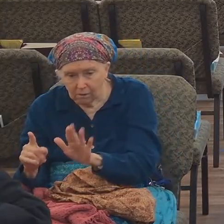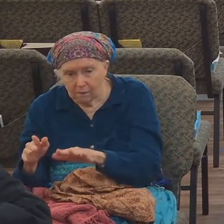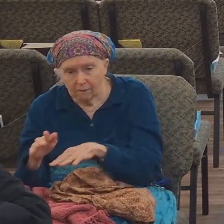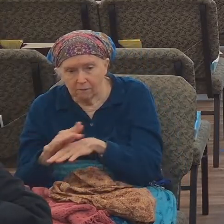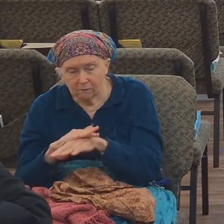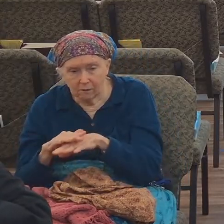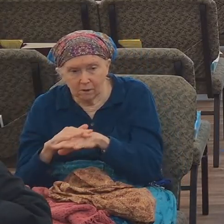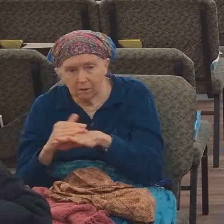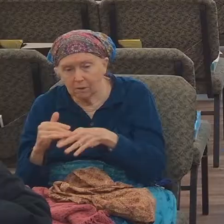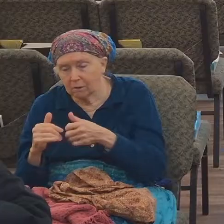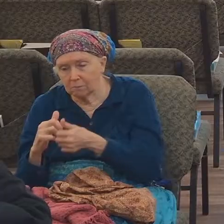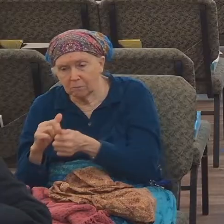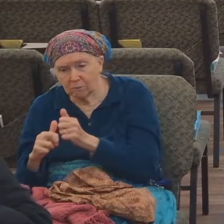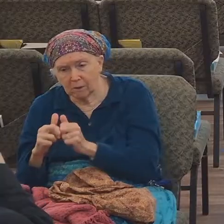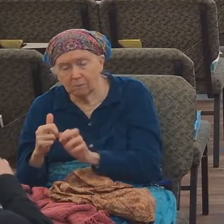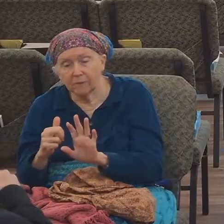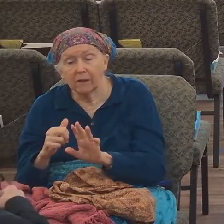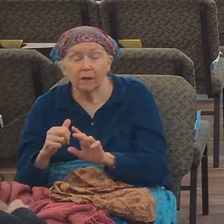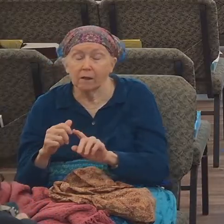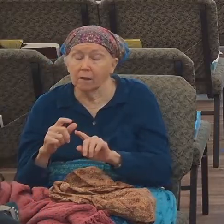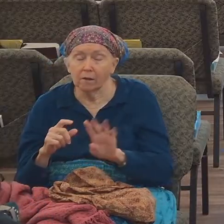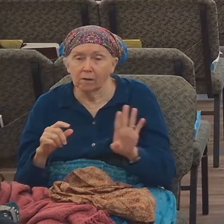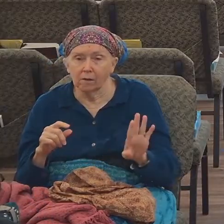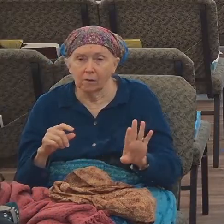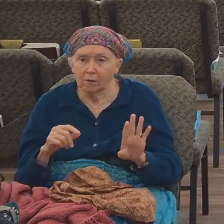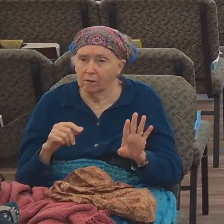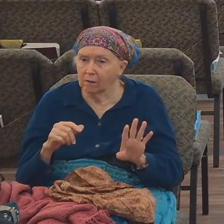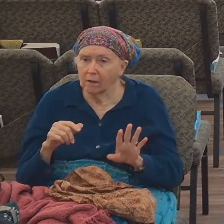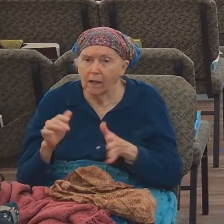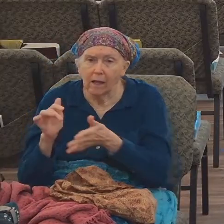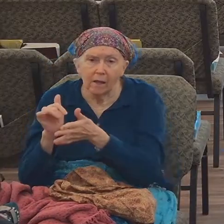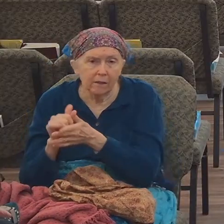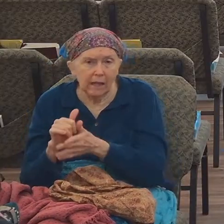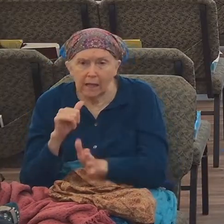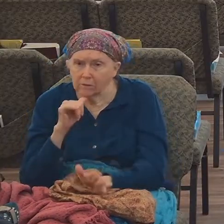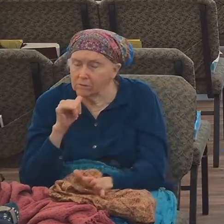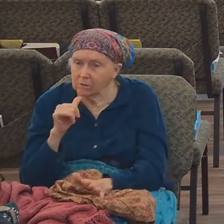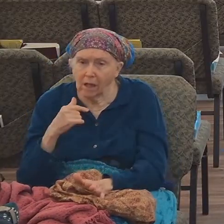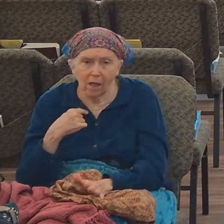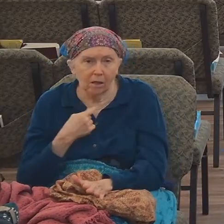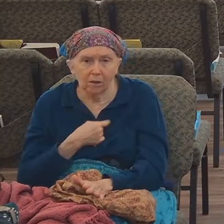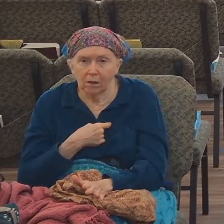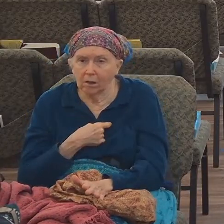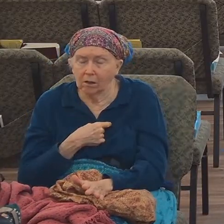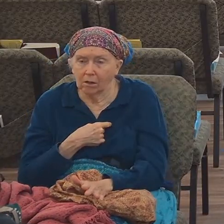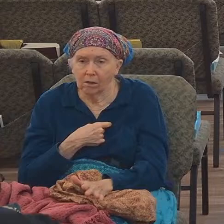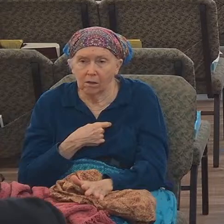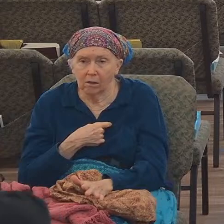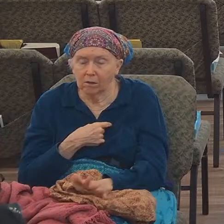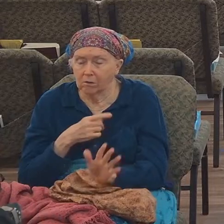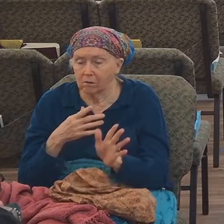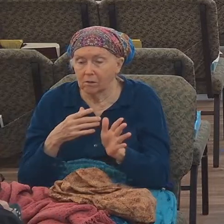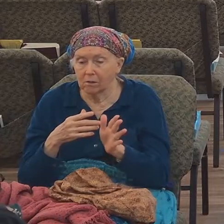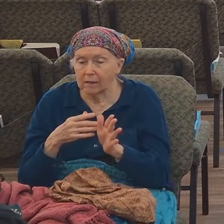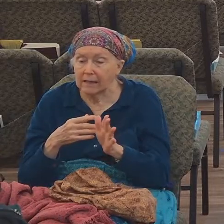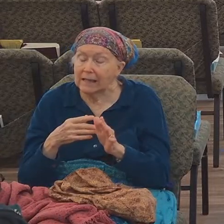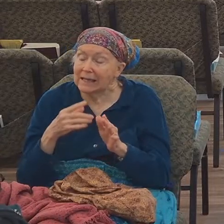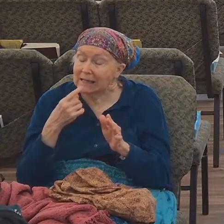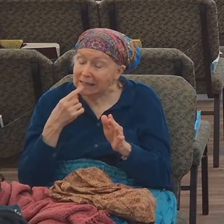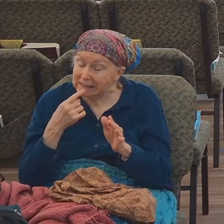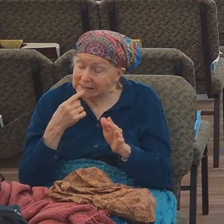you, okay? That's not what's happening here. That's not us, okay? And he interprets the obstacles as